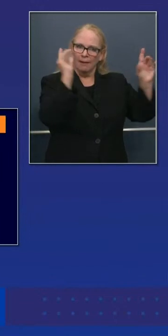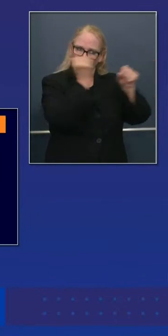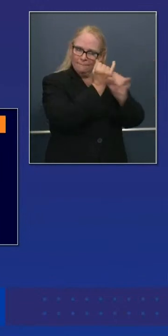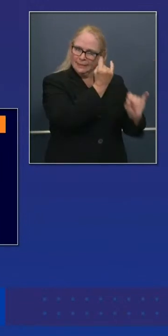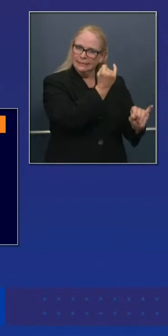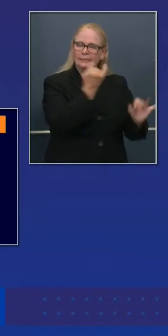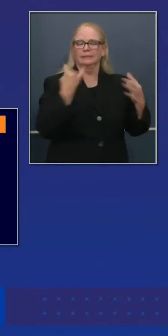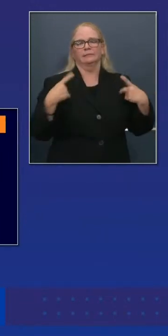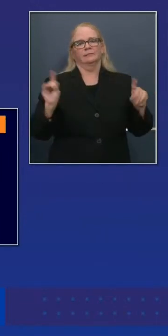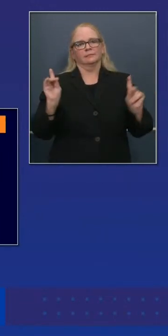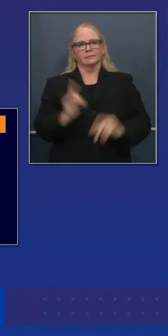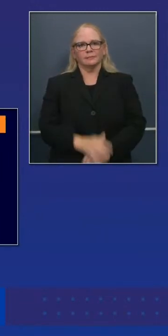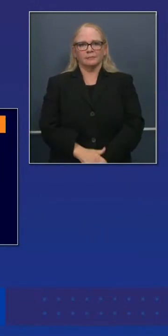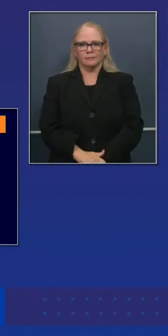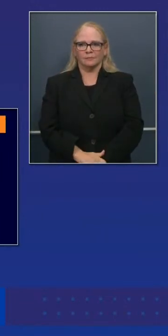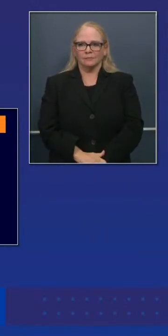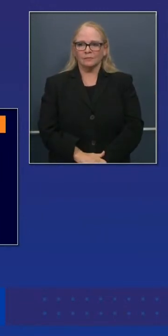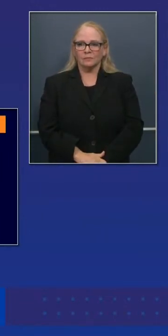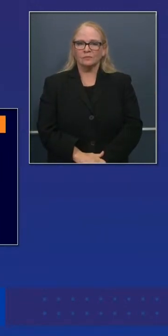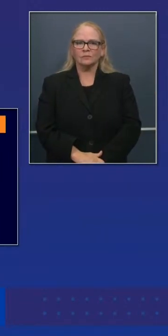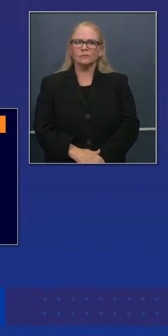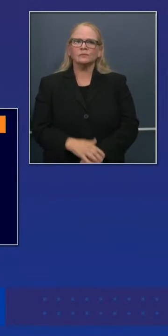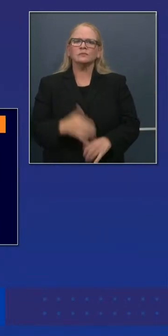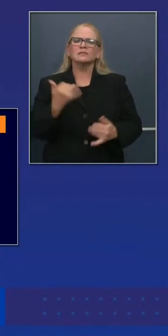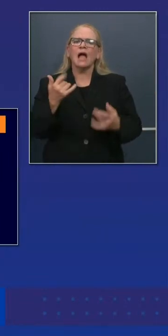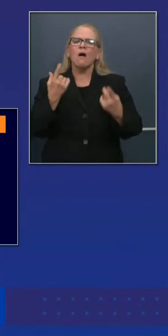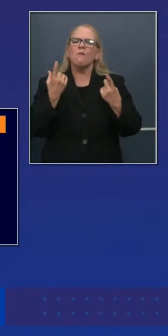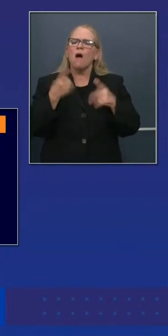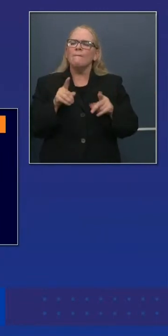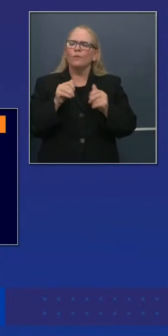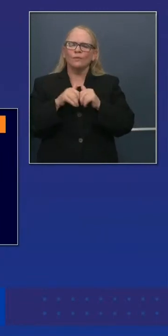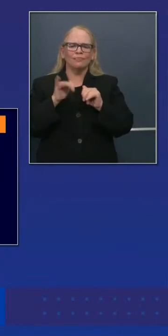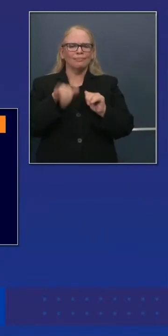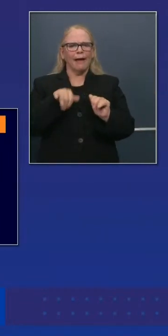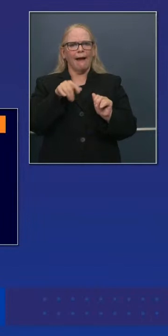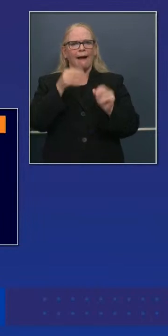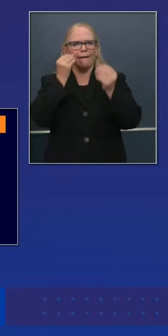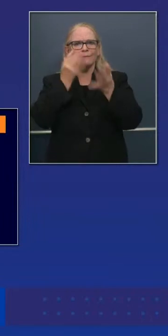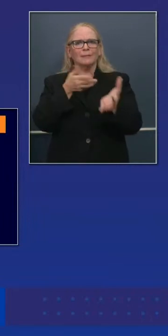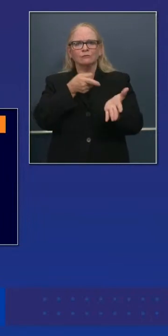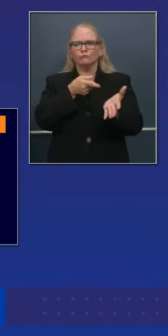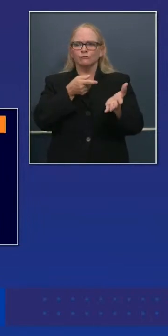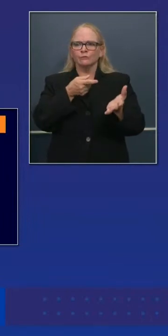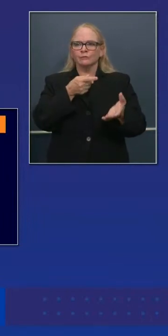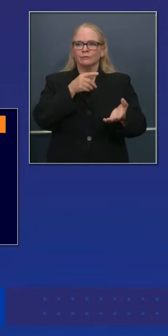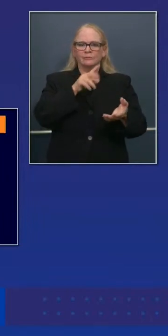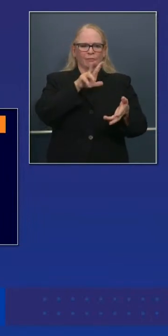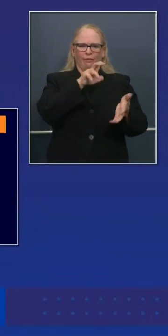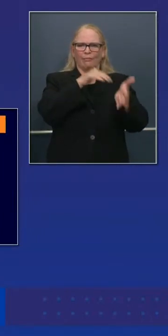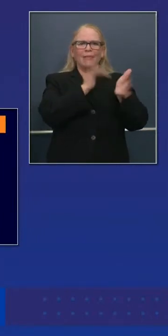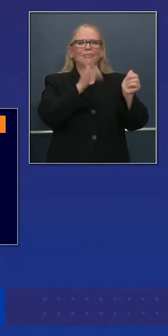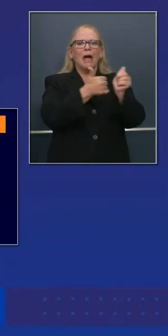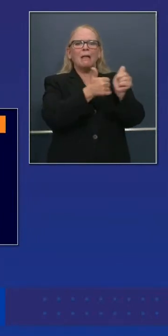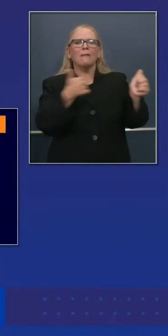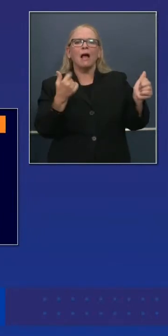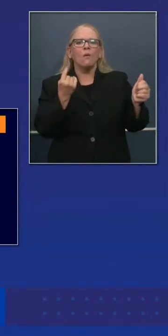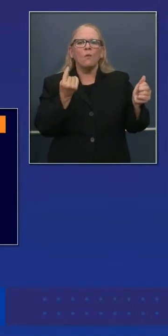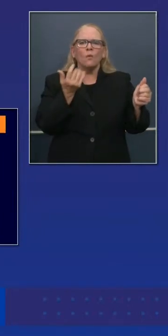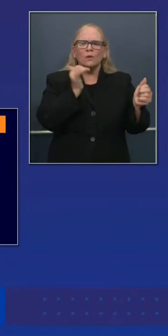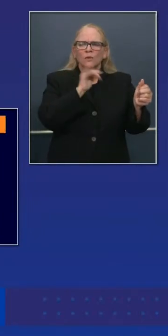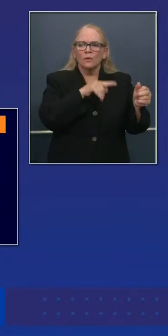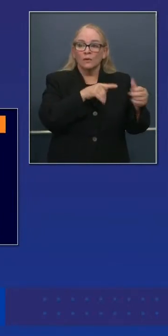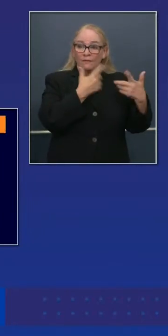So what happens next? These cases that have been processed through CalReady are now available to the locals to be processed. What do I mean